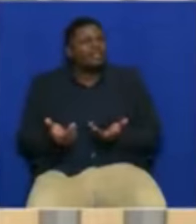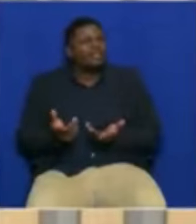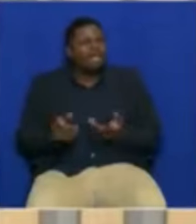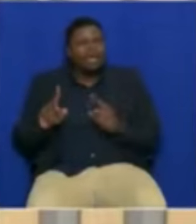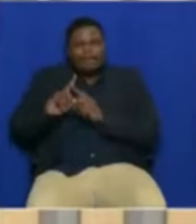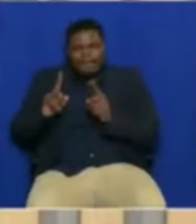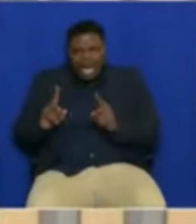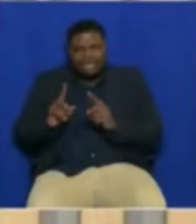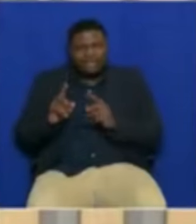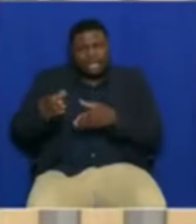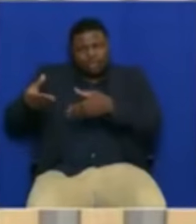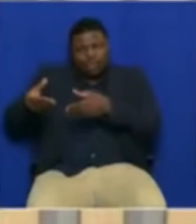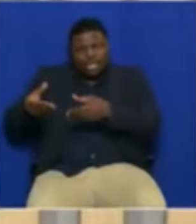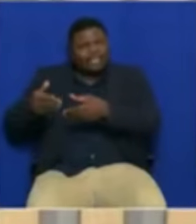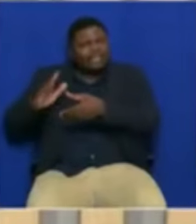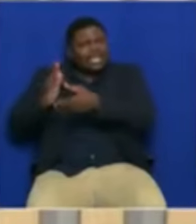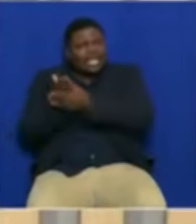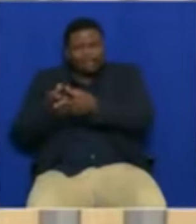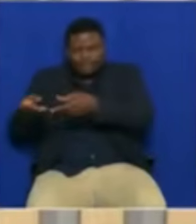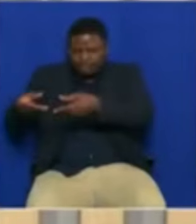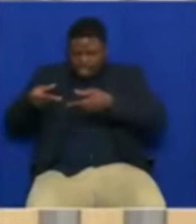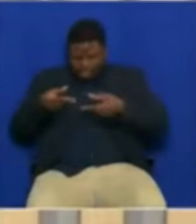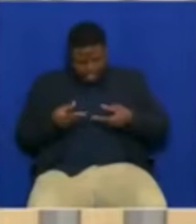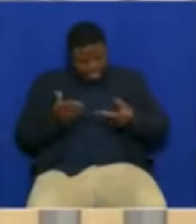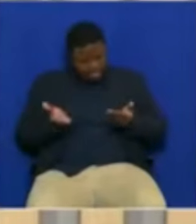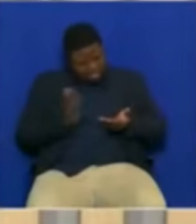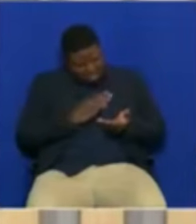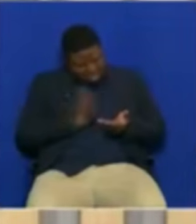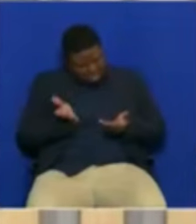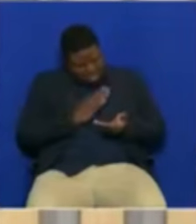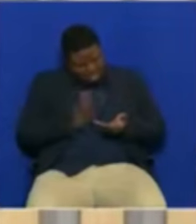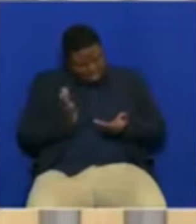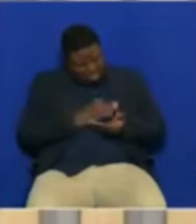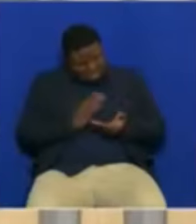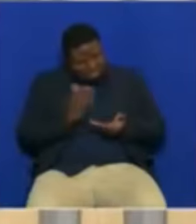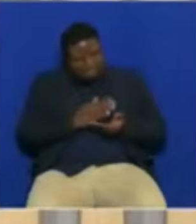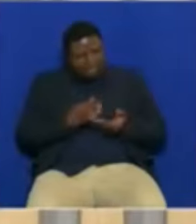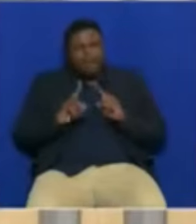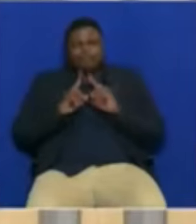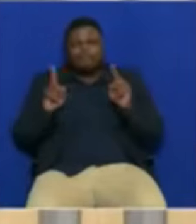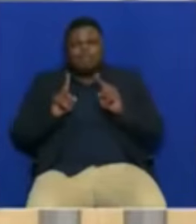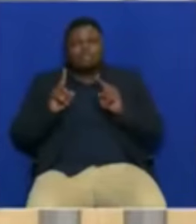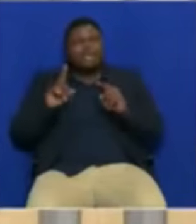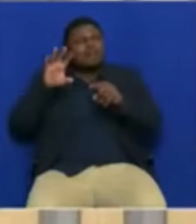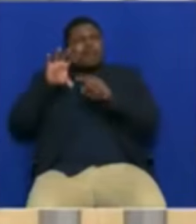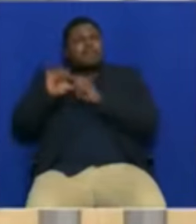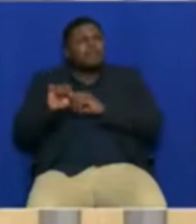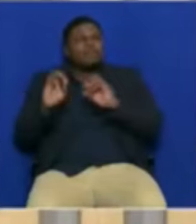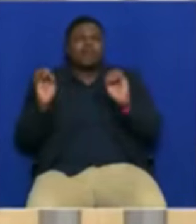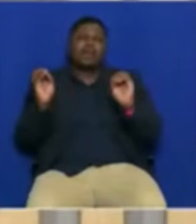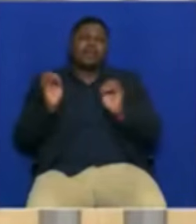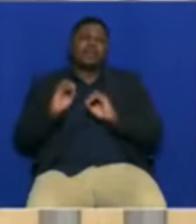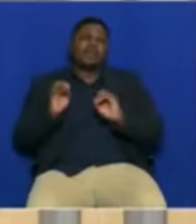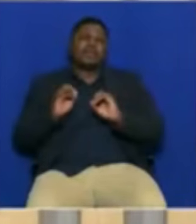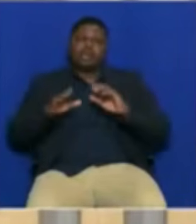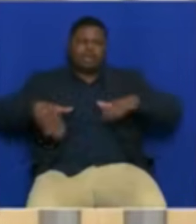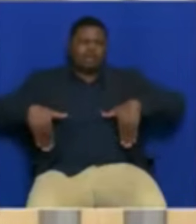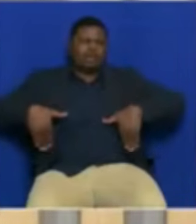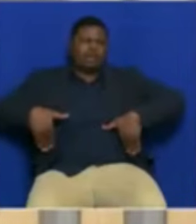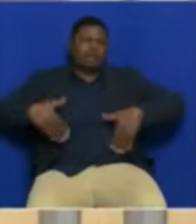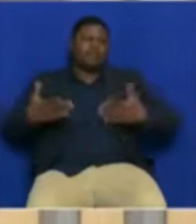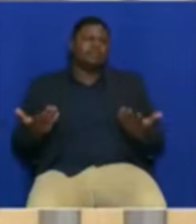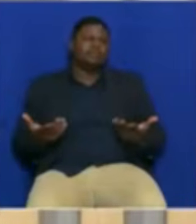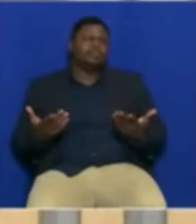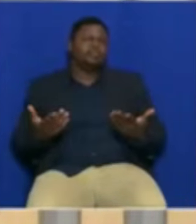anywhere where General Kumalo covered this up yet. When I peruse the document, the